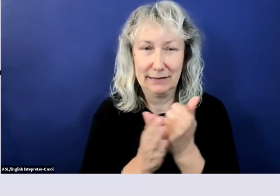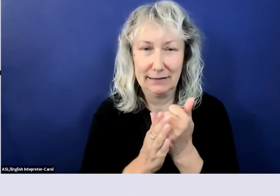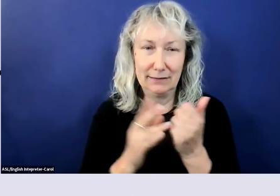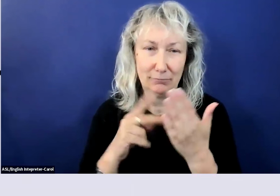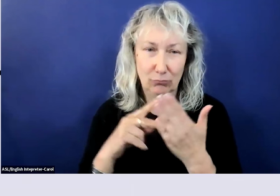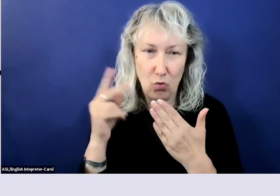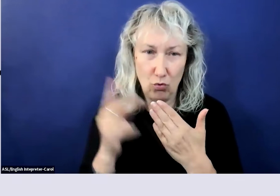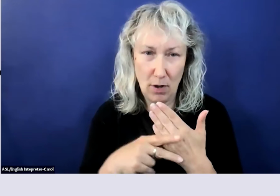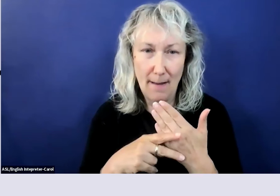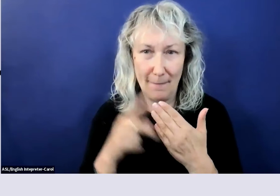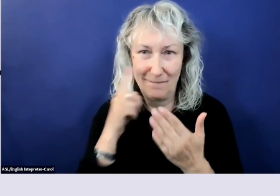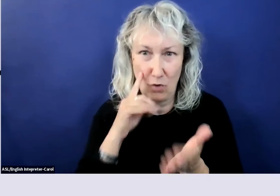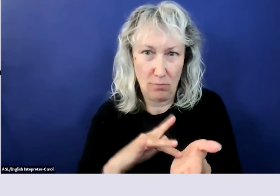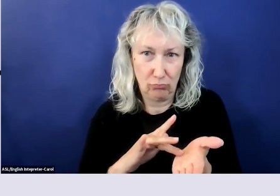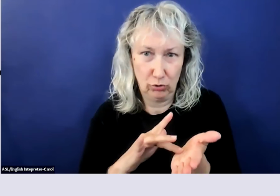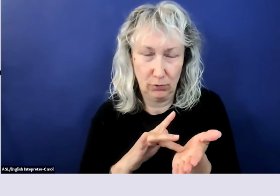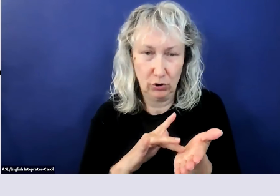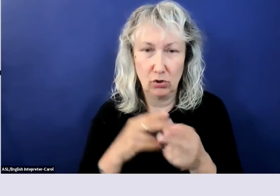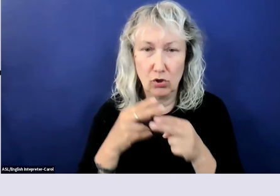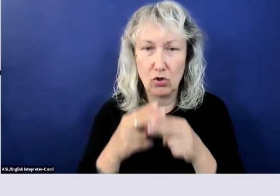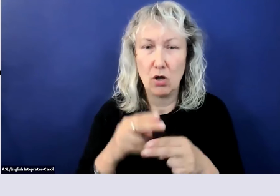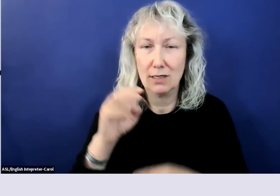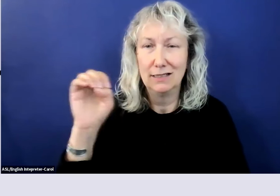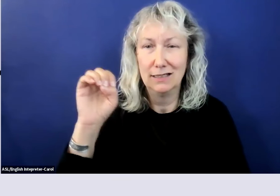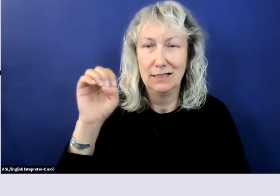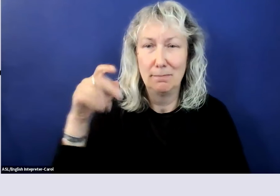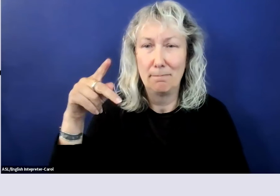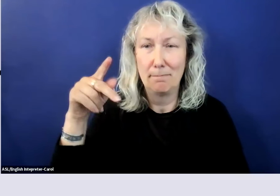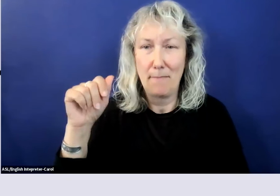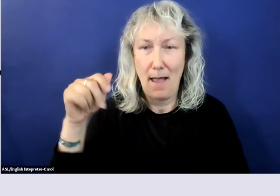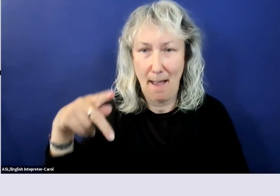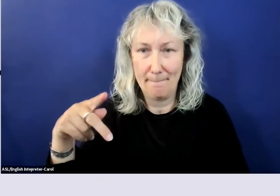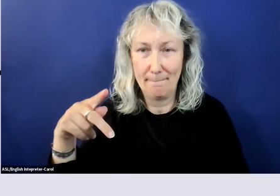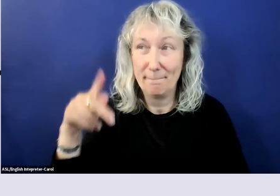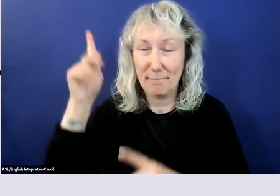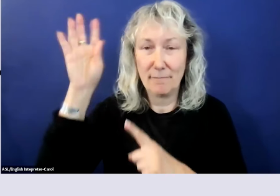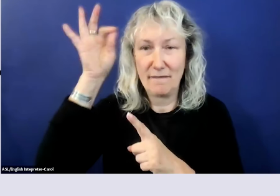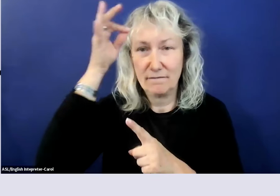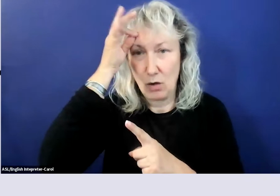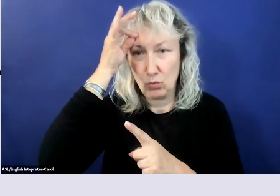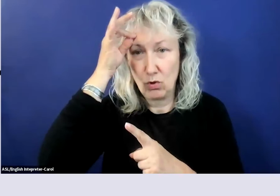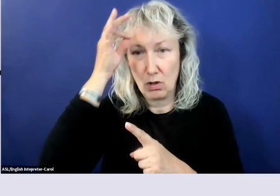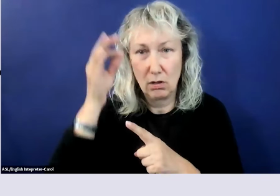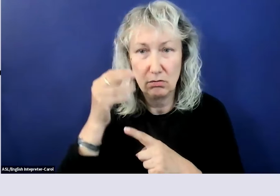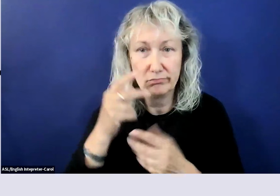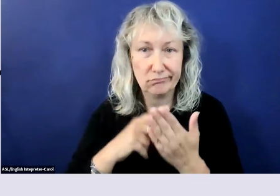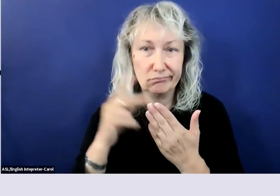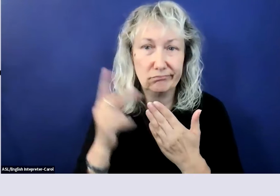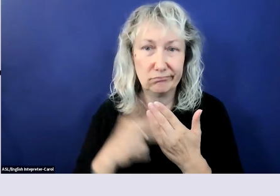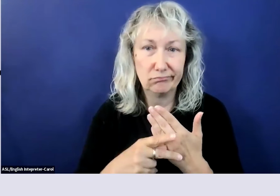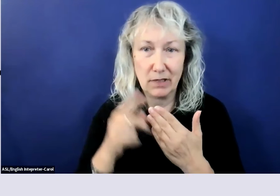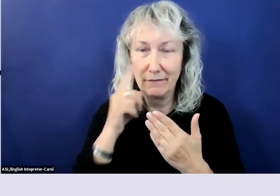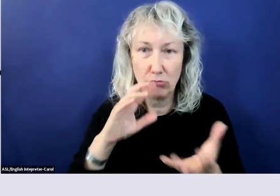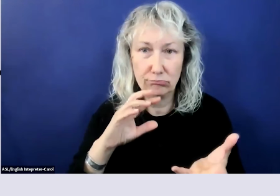EPAP. This is a federally implemented program in disasters and emergencies.